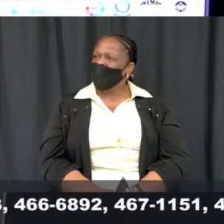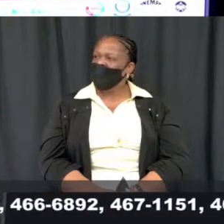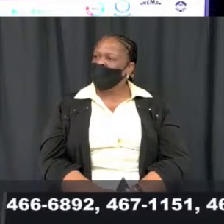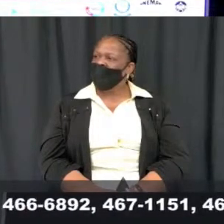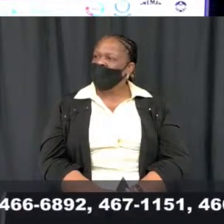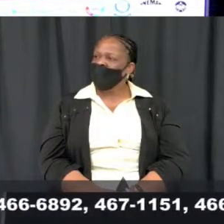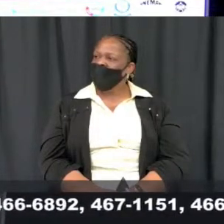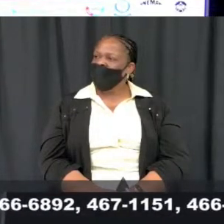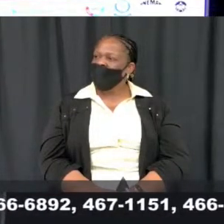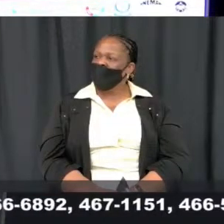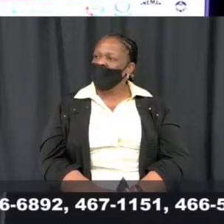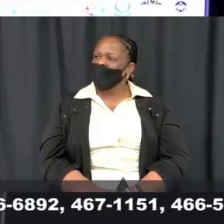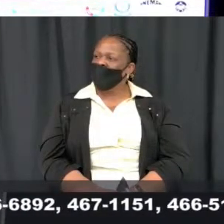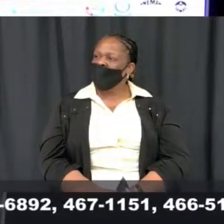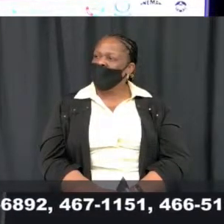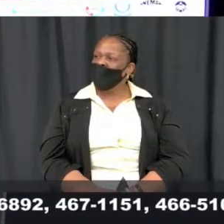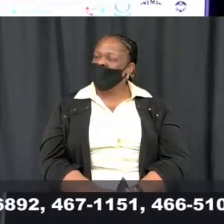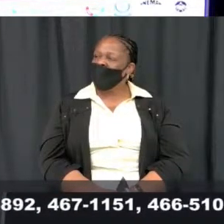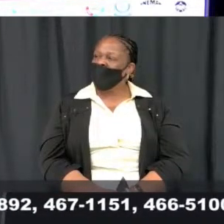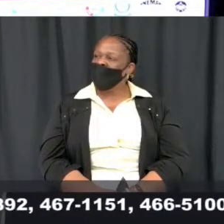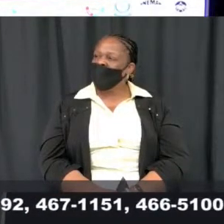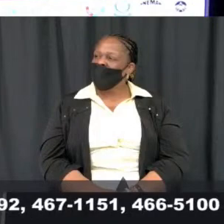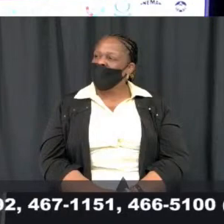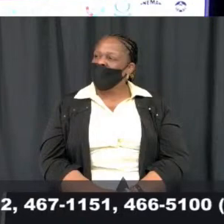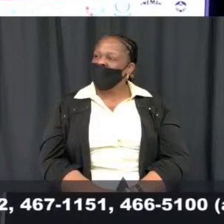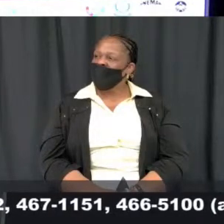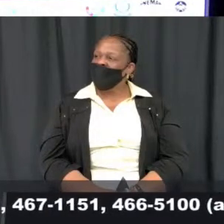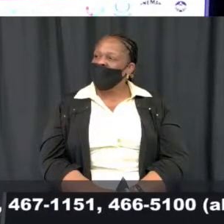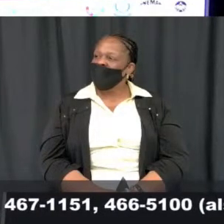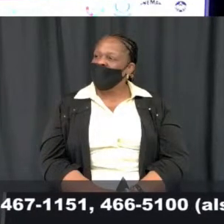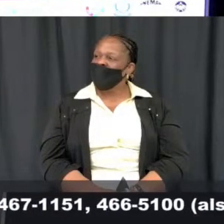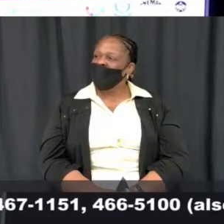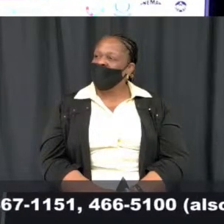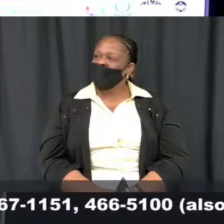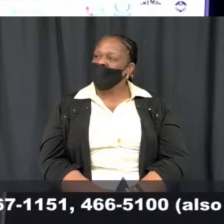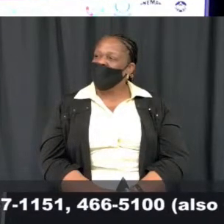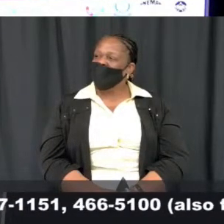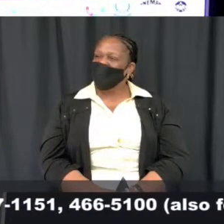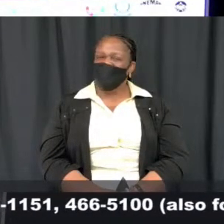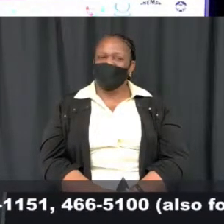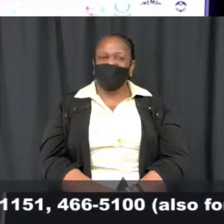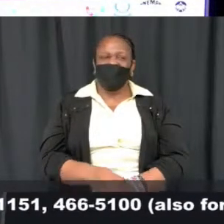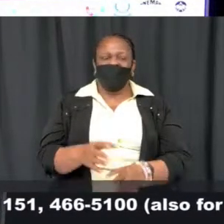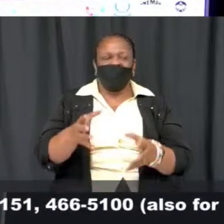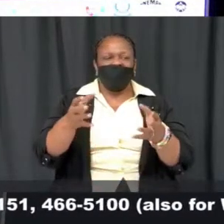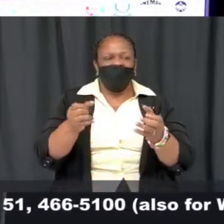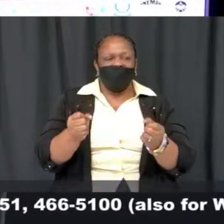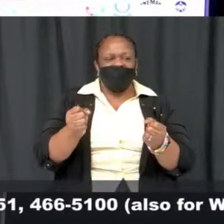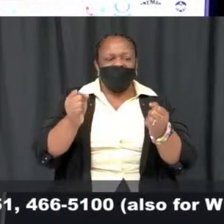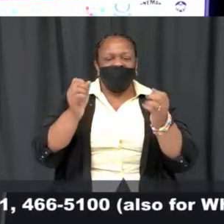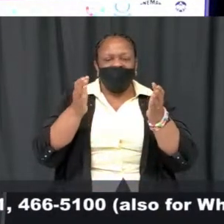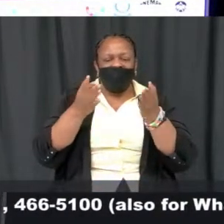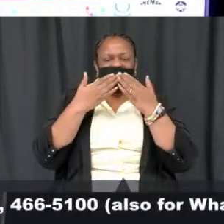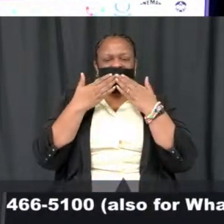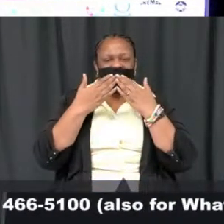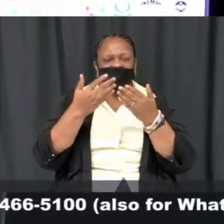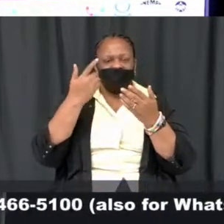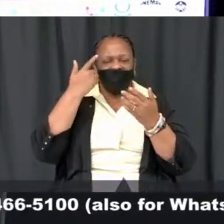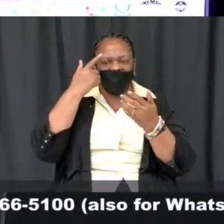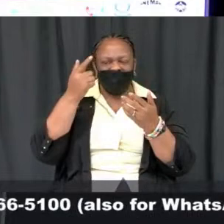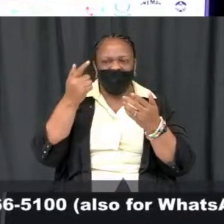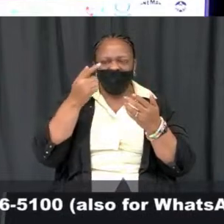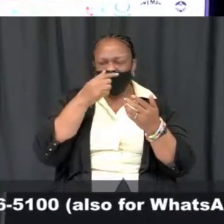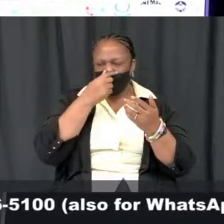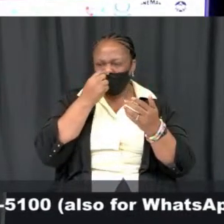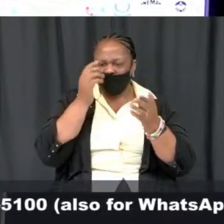Mr. Williams, I want to thank that individual for paying attention to what I said and being able to bring